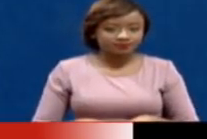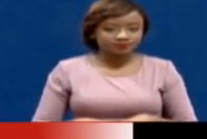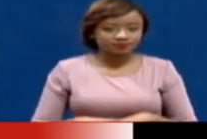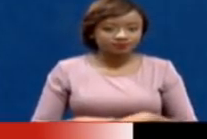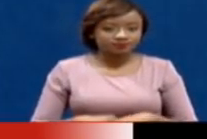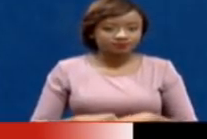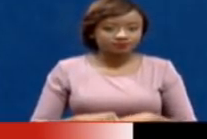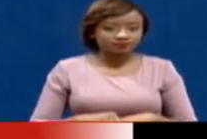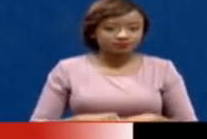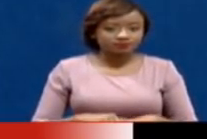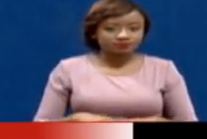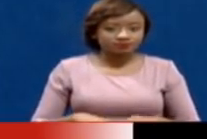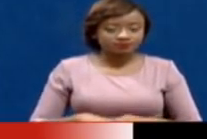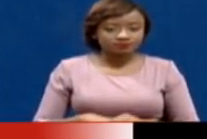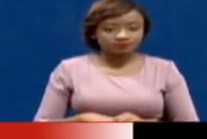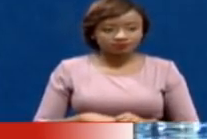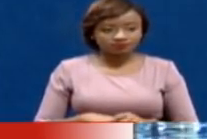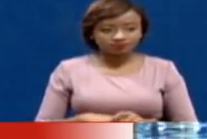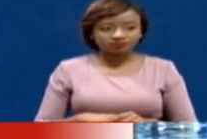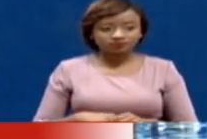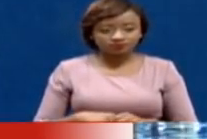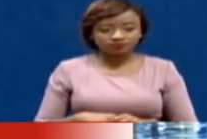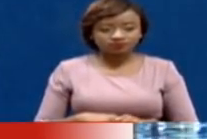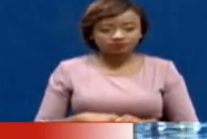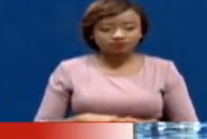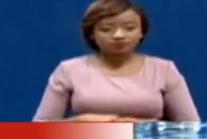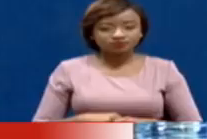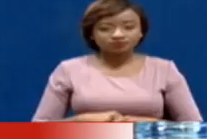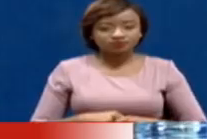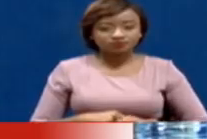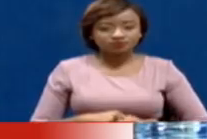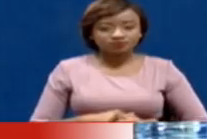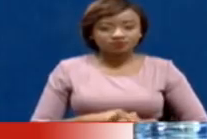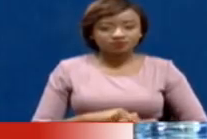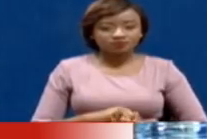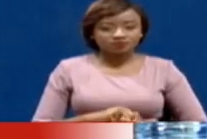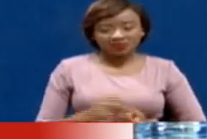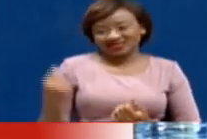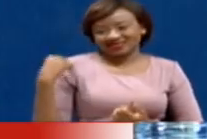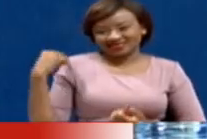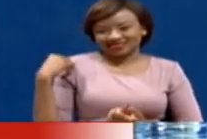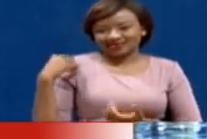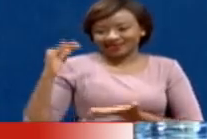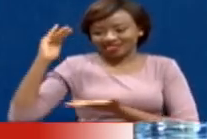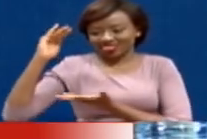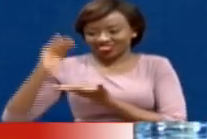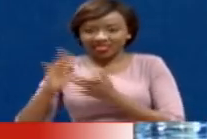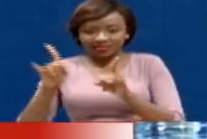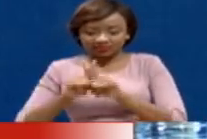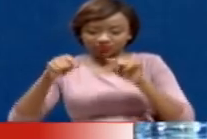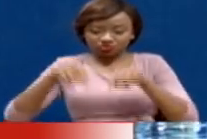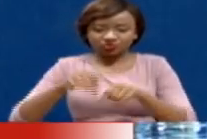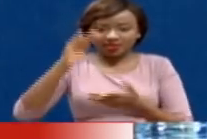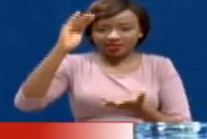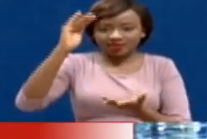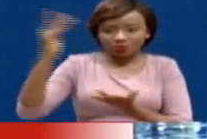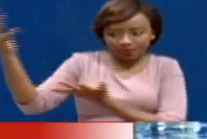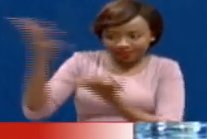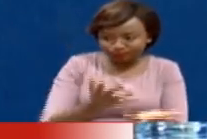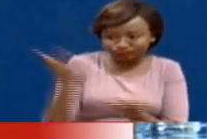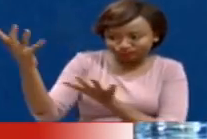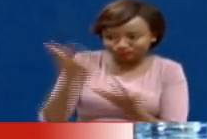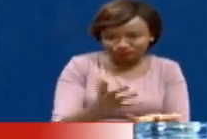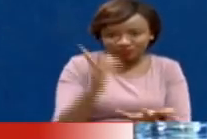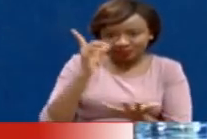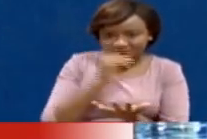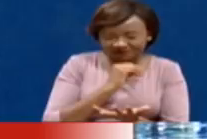Well, this, as at yesterday, we were running short. Again today, we had supplies coming in